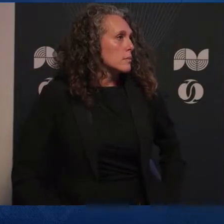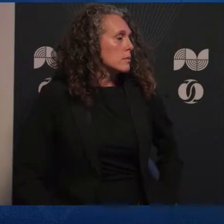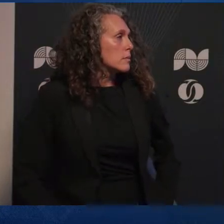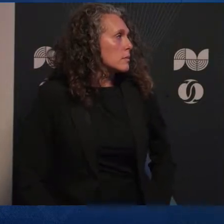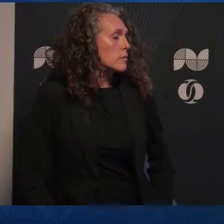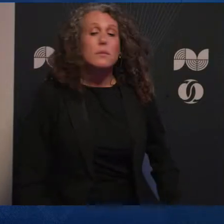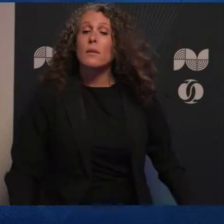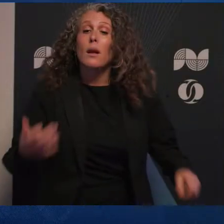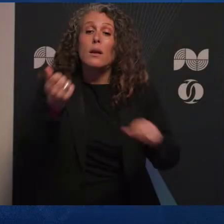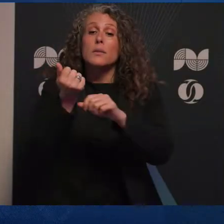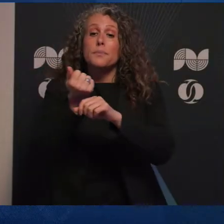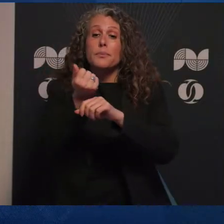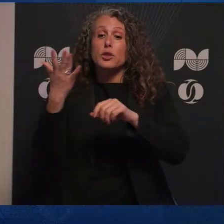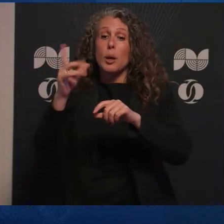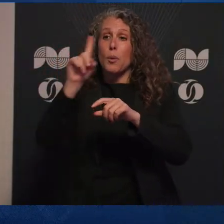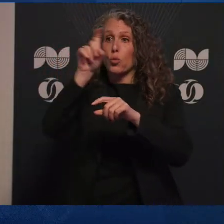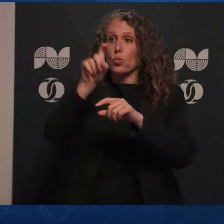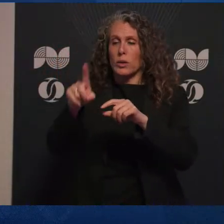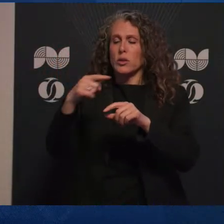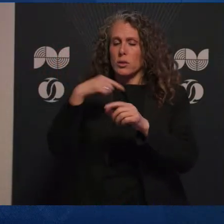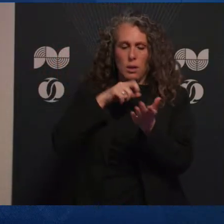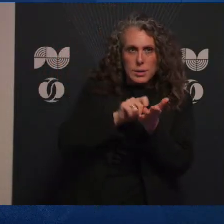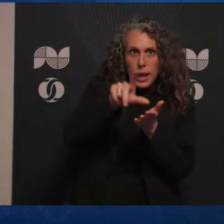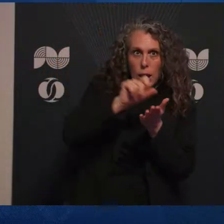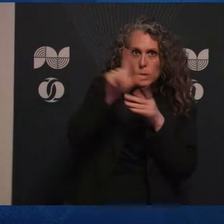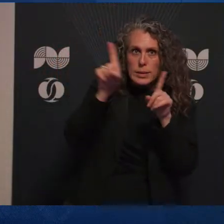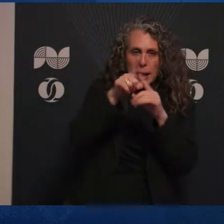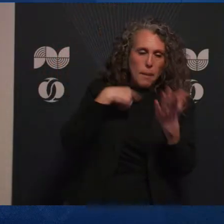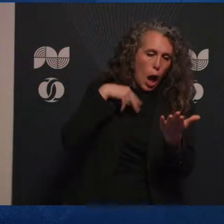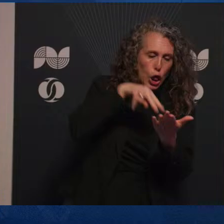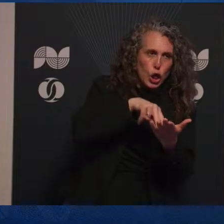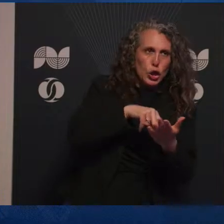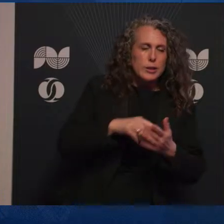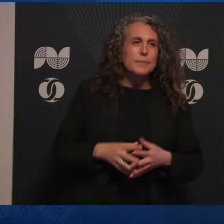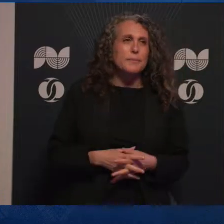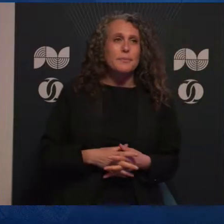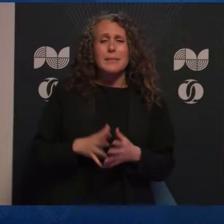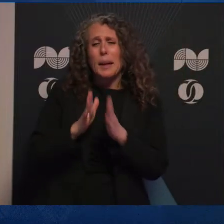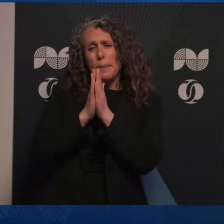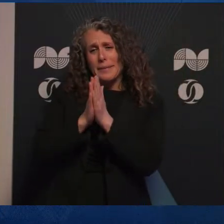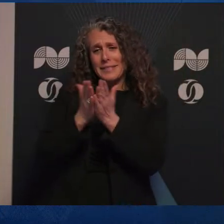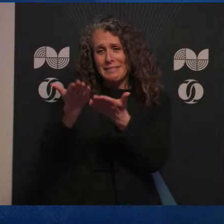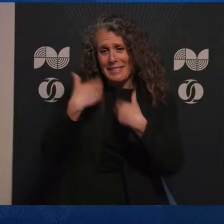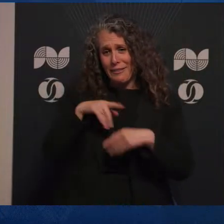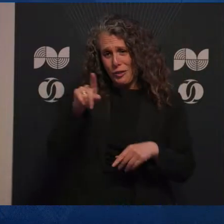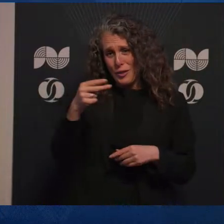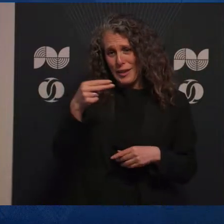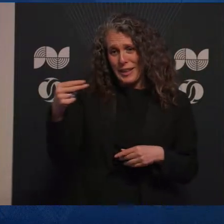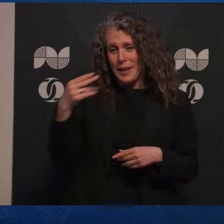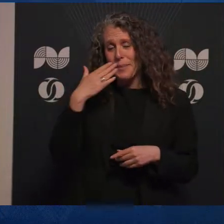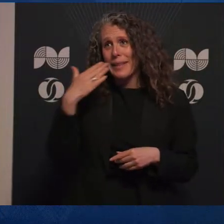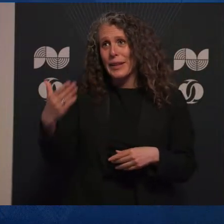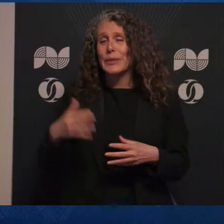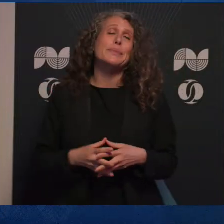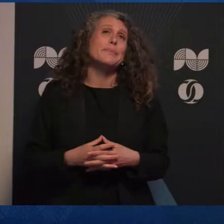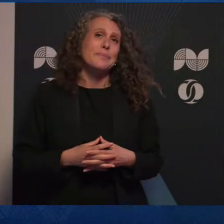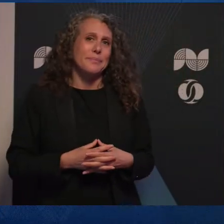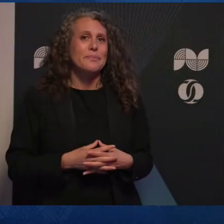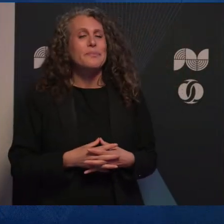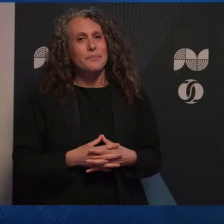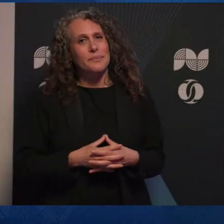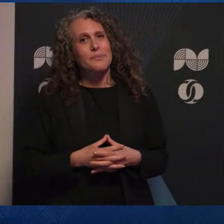get a good share of things. So if we can bring the microphone over here. If you could just say who you are as well, that would be very helpful for the audience. Thank you.